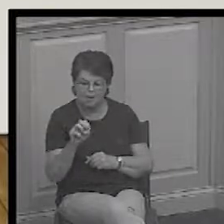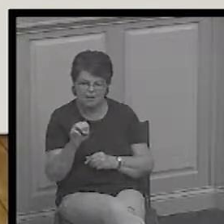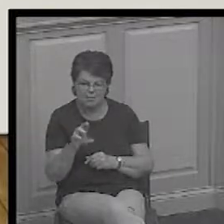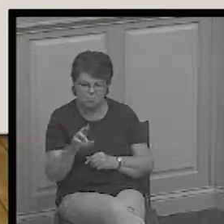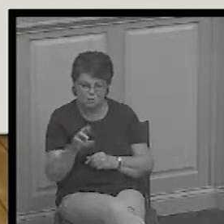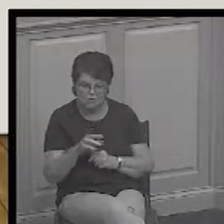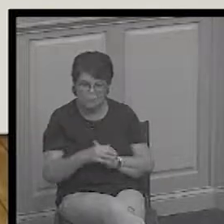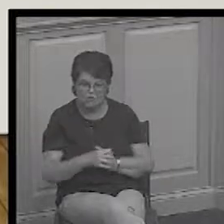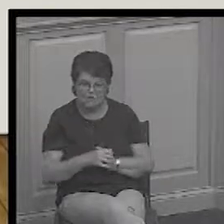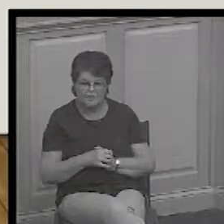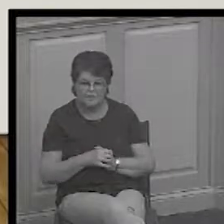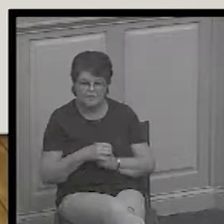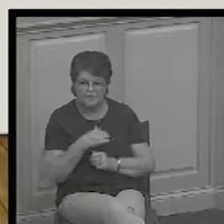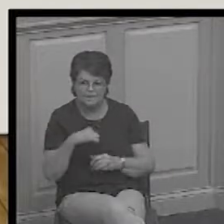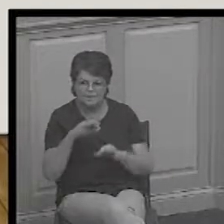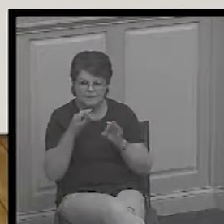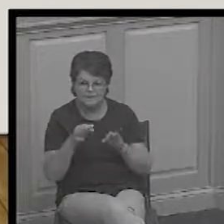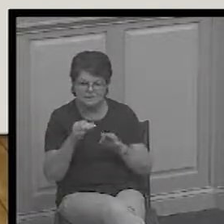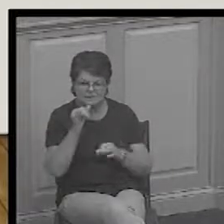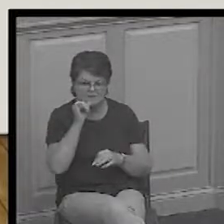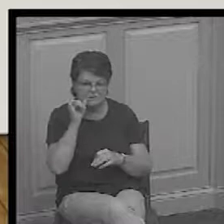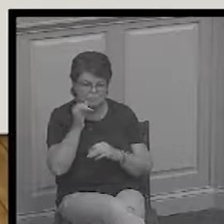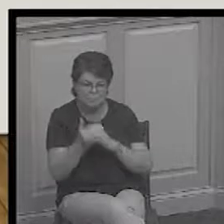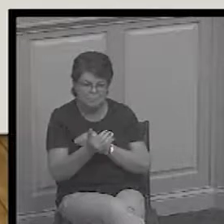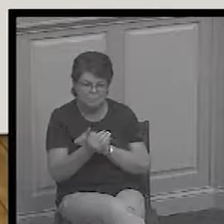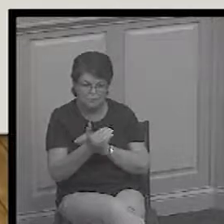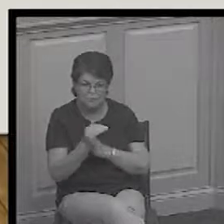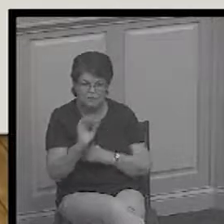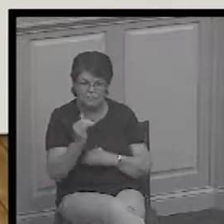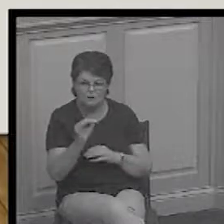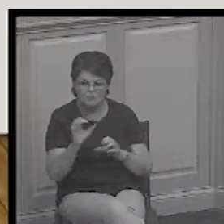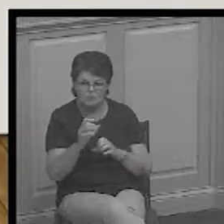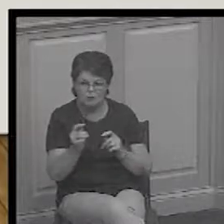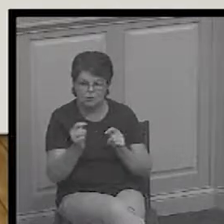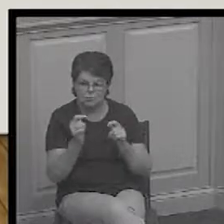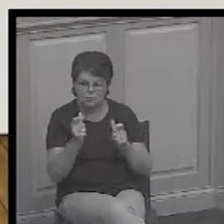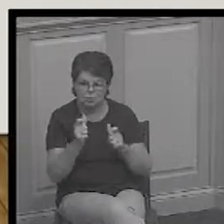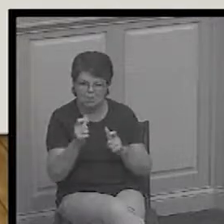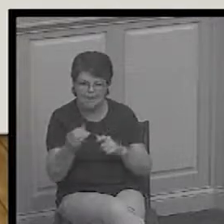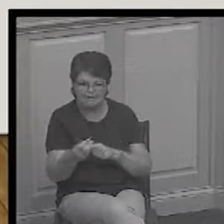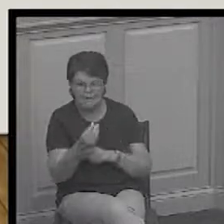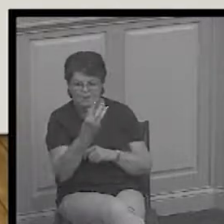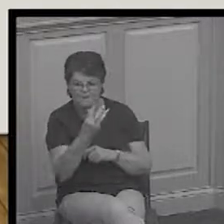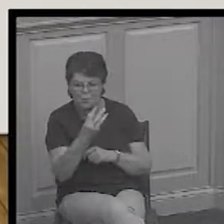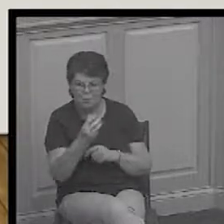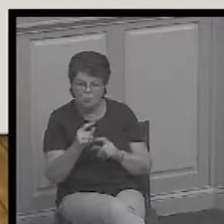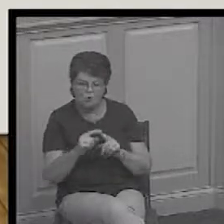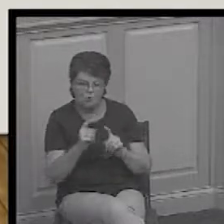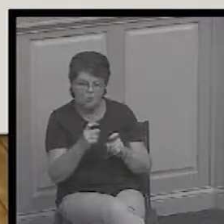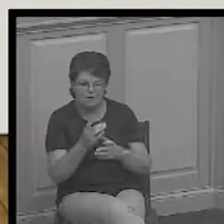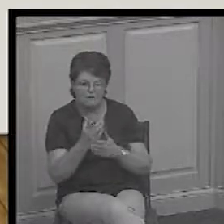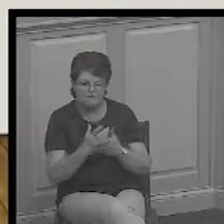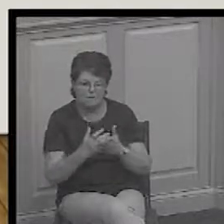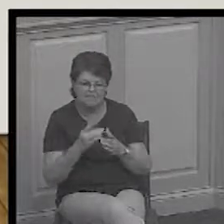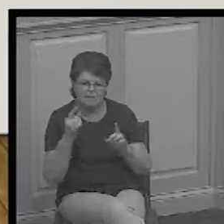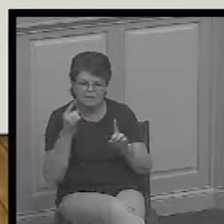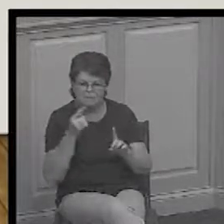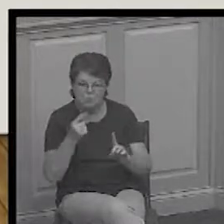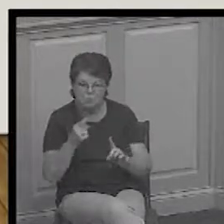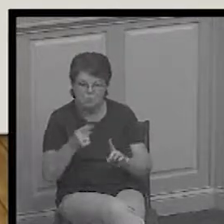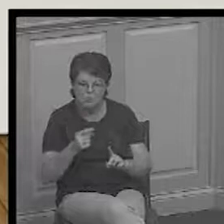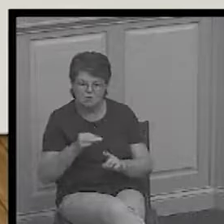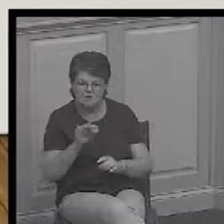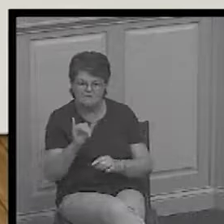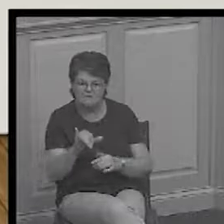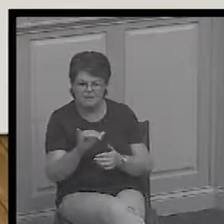this board. We decided yesterday morning that we should probably do just a quick PowerPoint to give you some of the highlights of this document. I'm sure